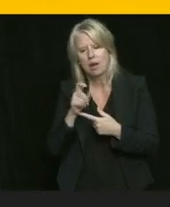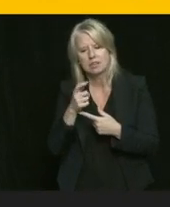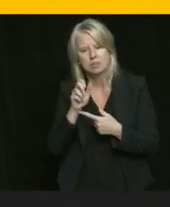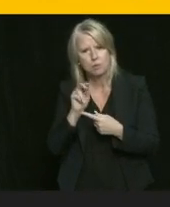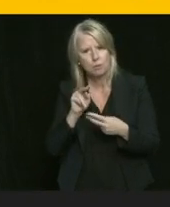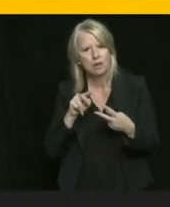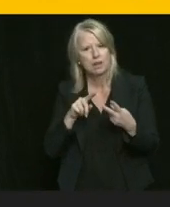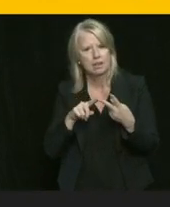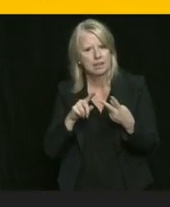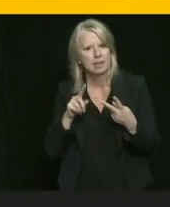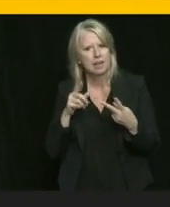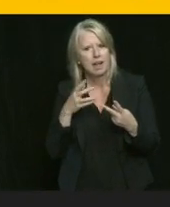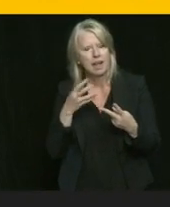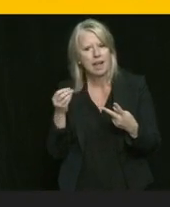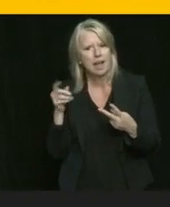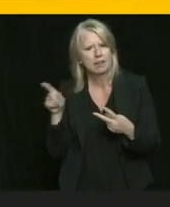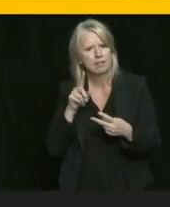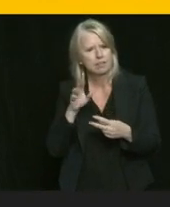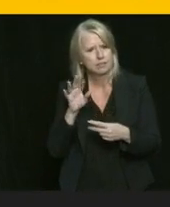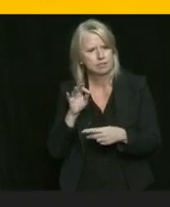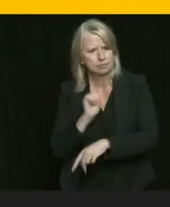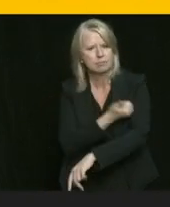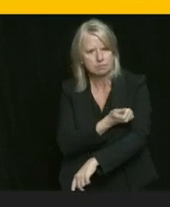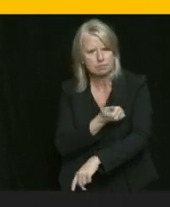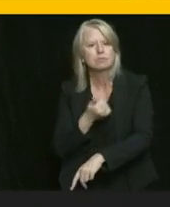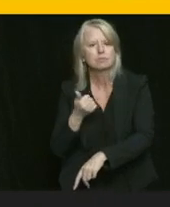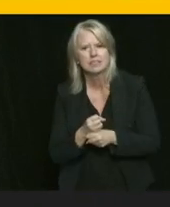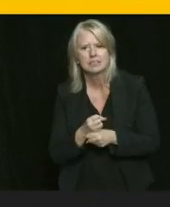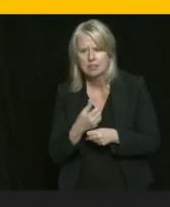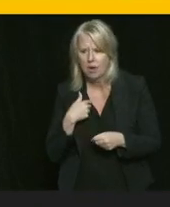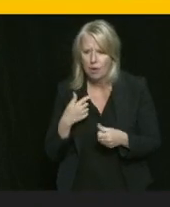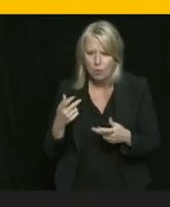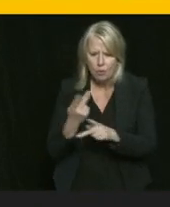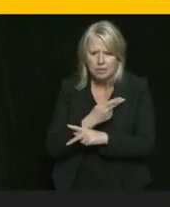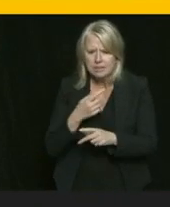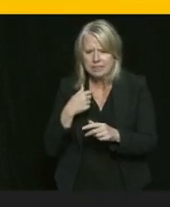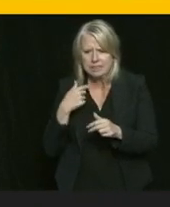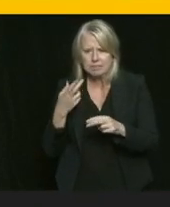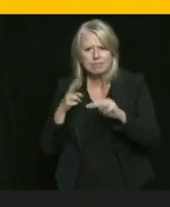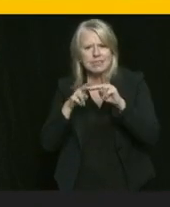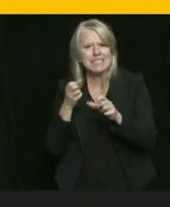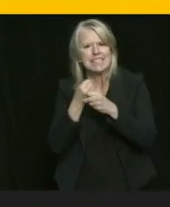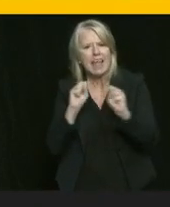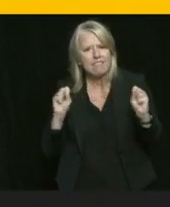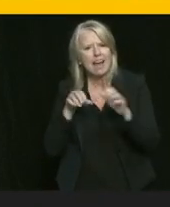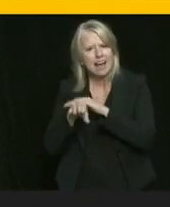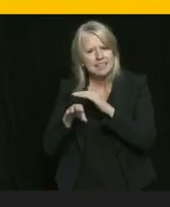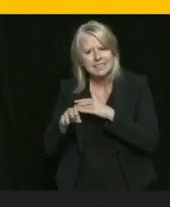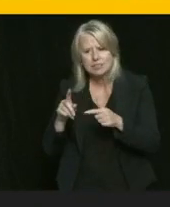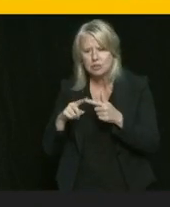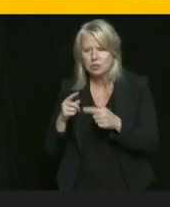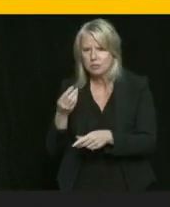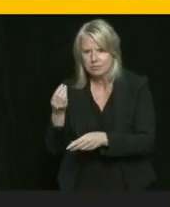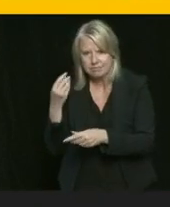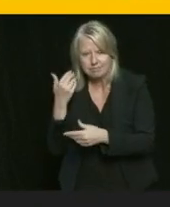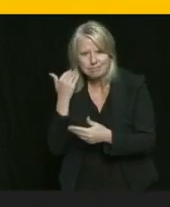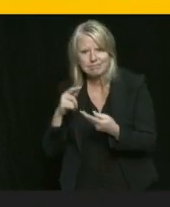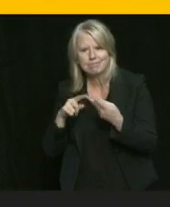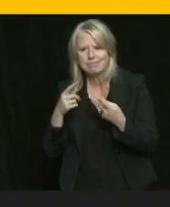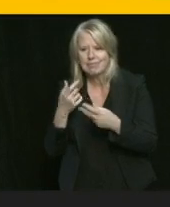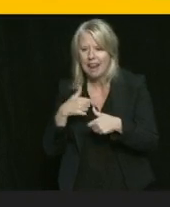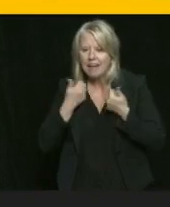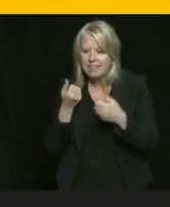naloxone as a first responder's response to prescription. Programs and sites, greater access to life-saving medications,